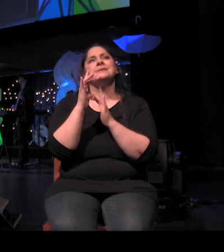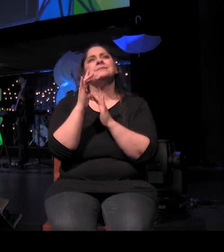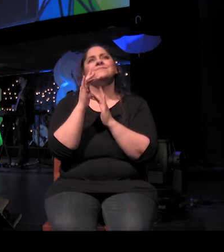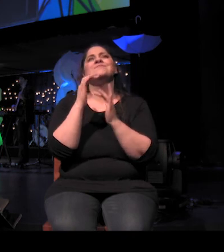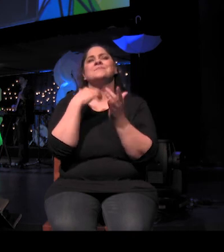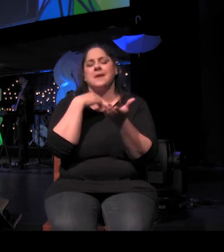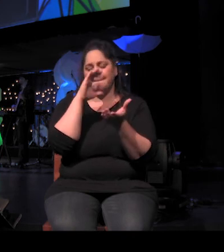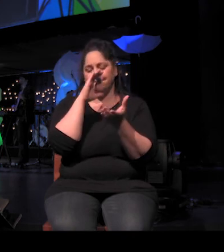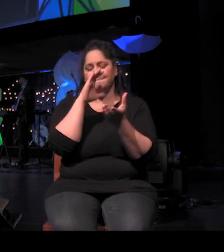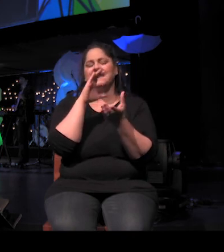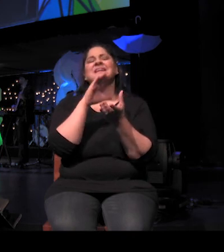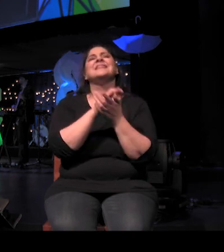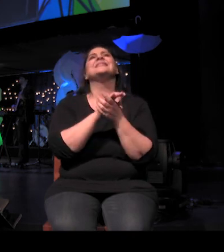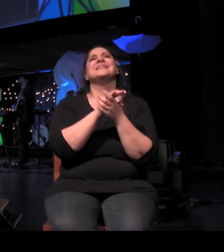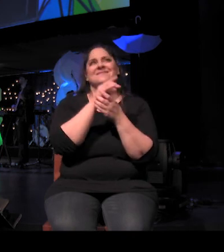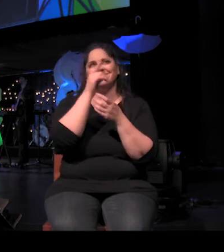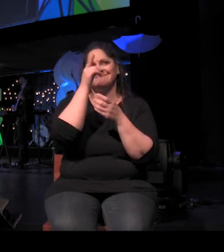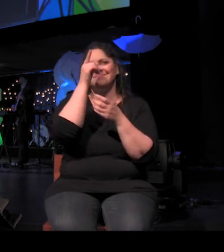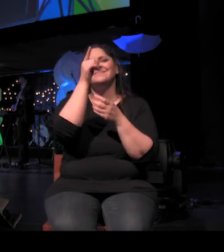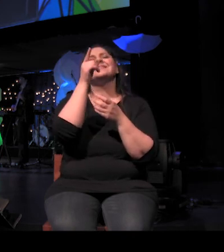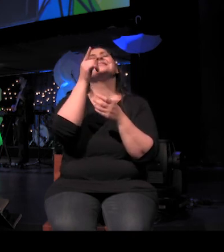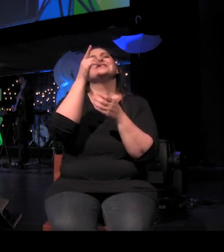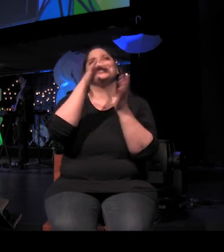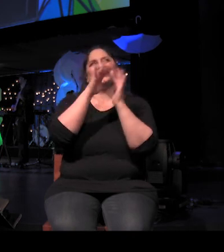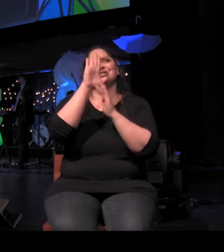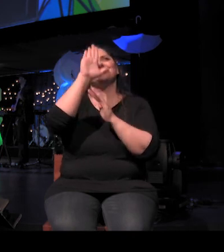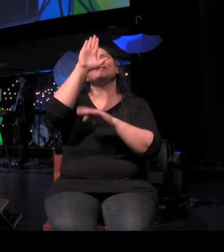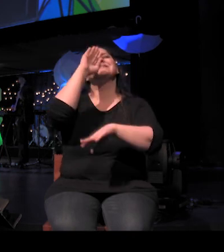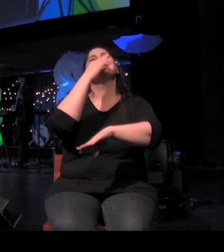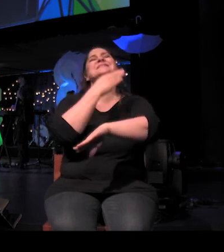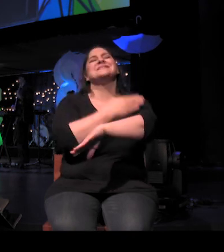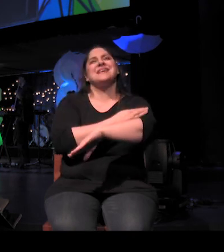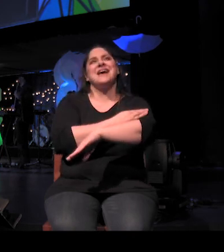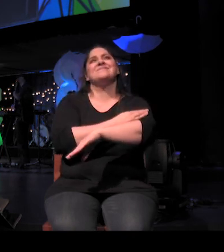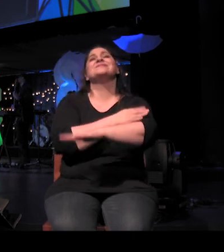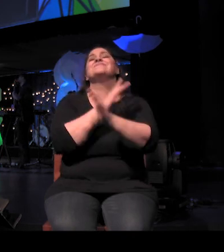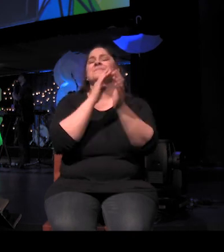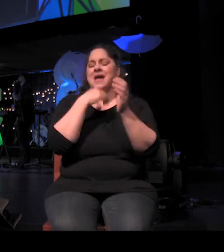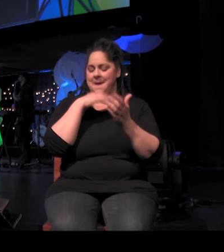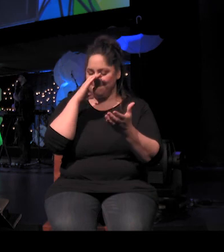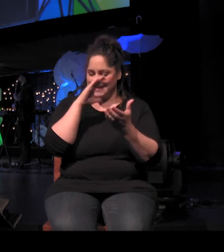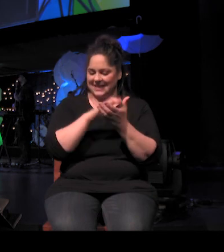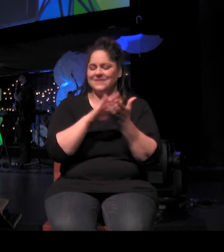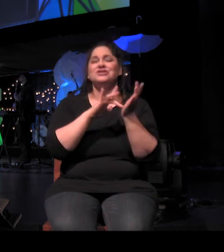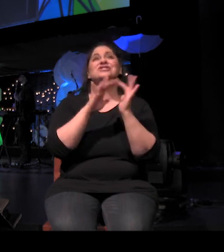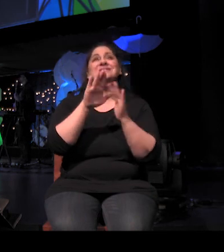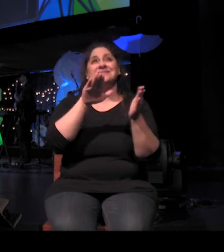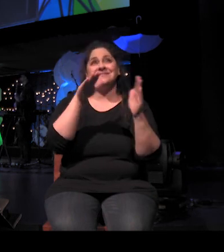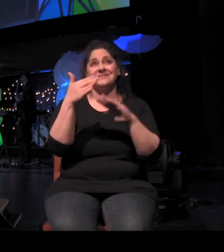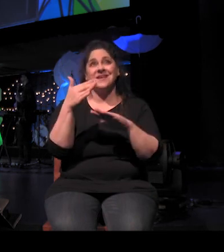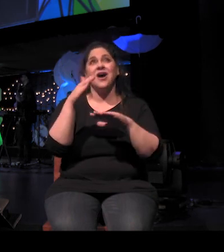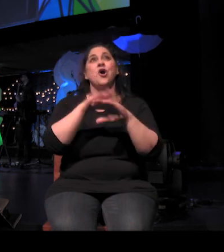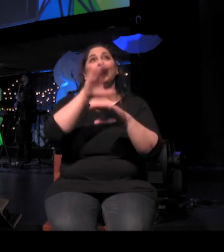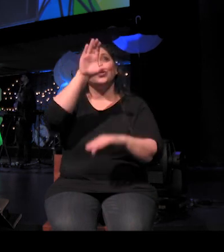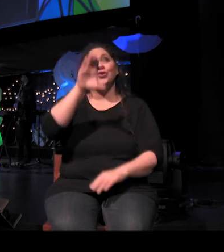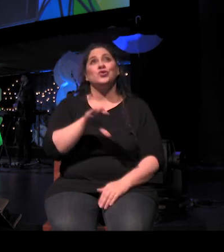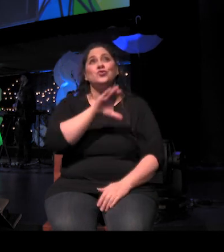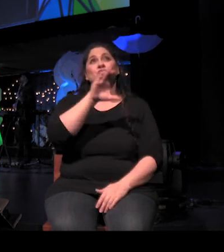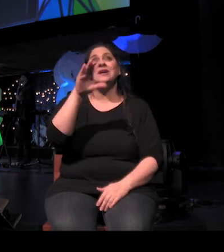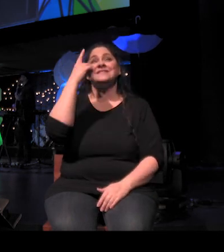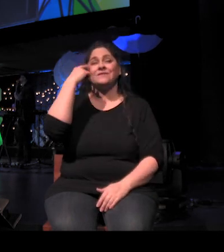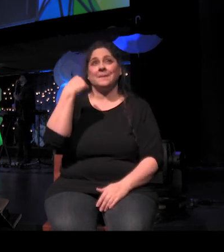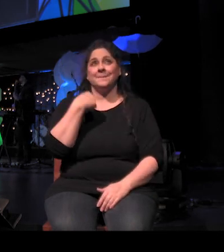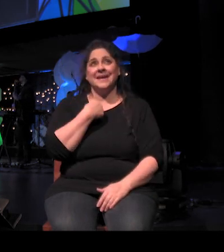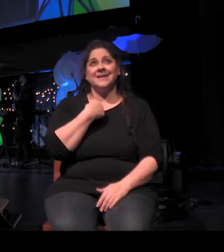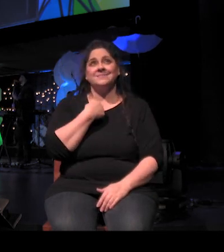I believe he is the Son of God. I believe he died on the cross for me. I believe